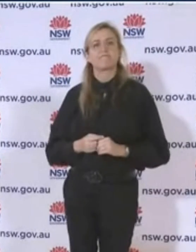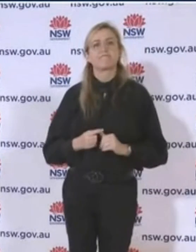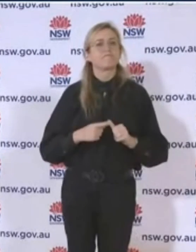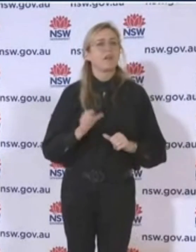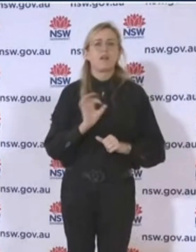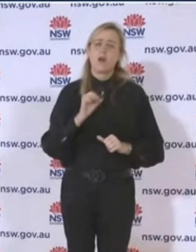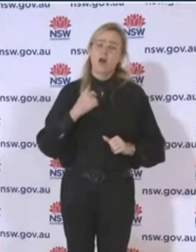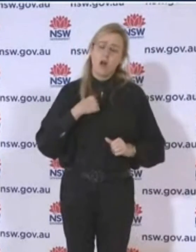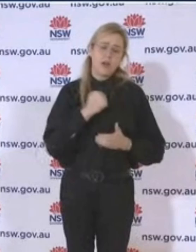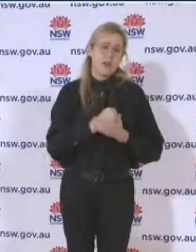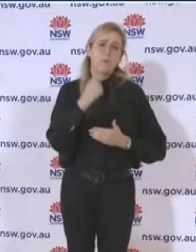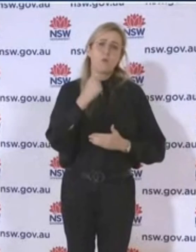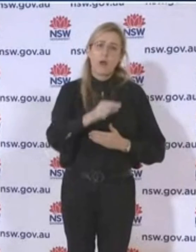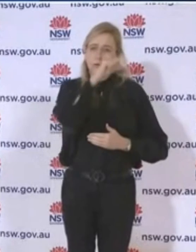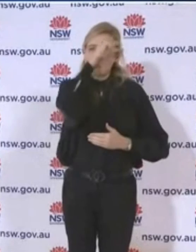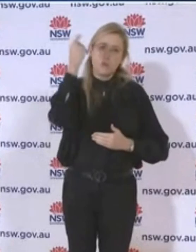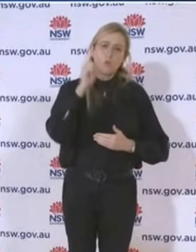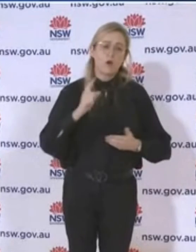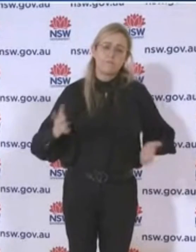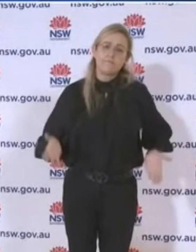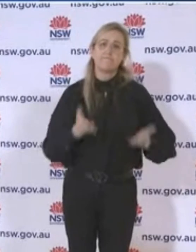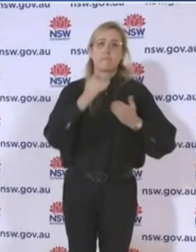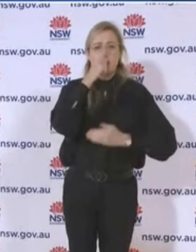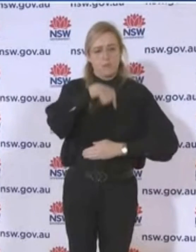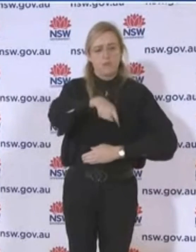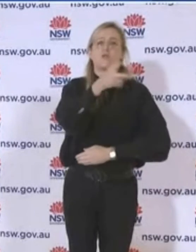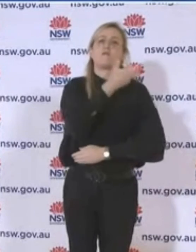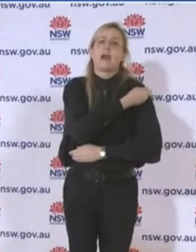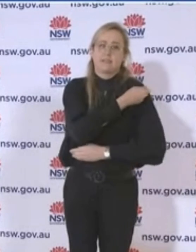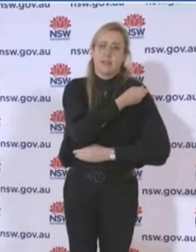enough. But we will provide updates to the community